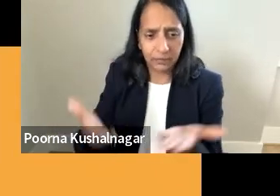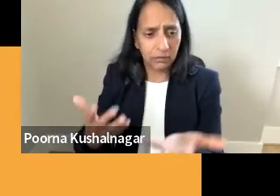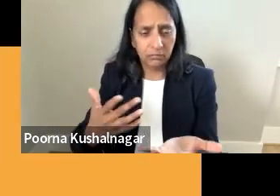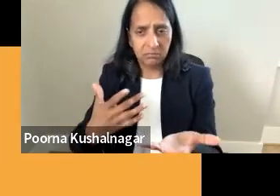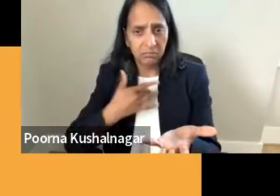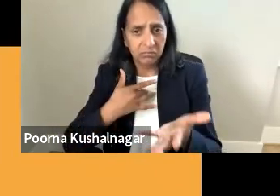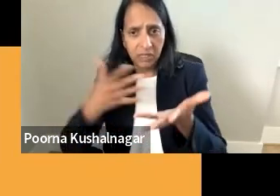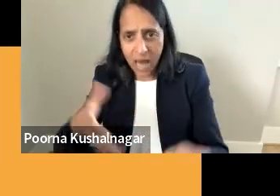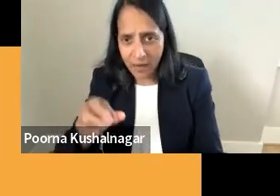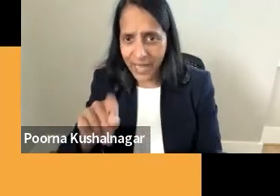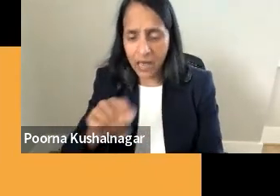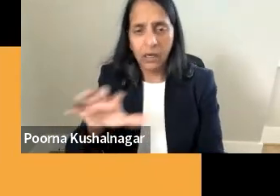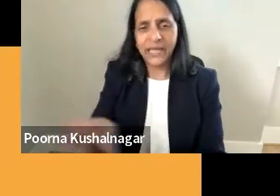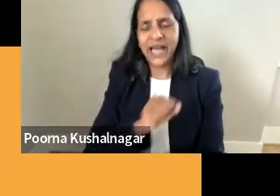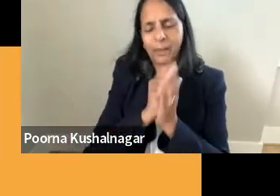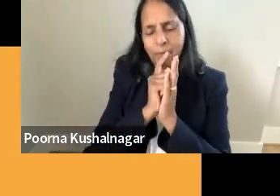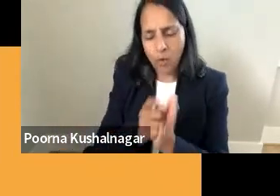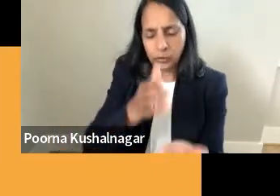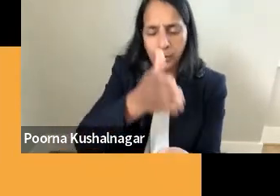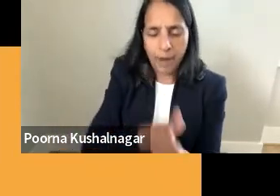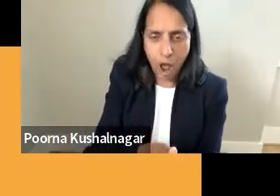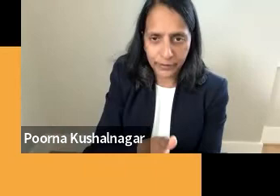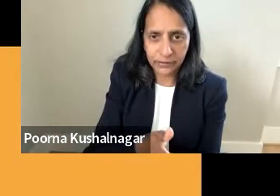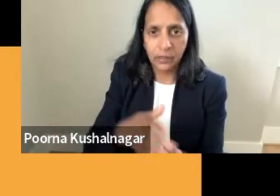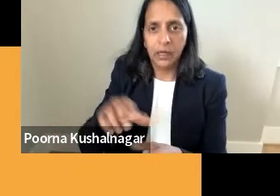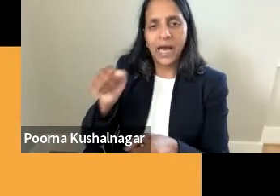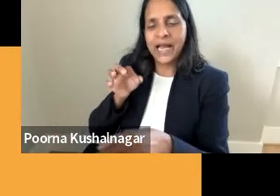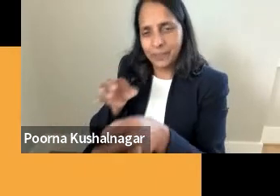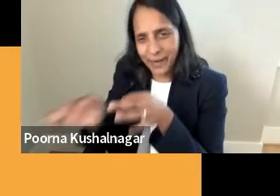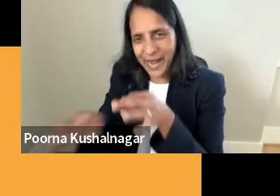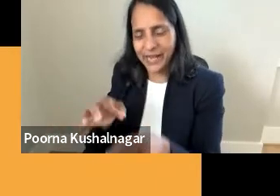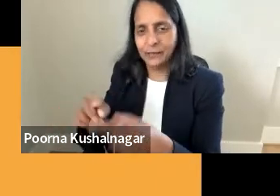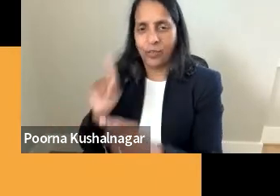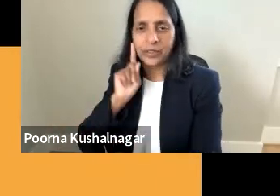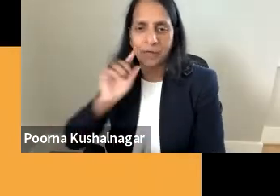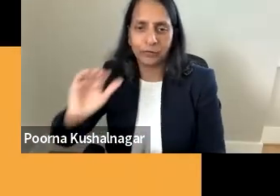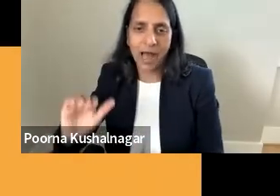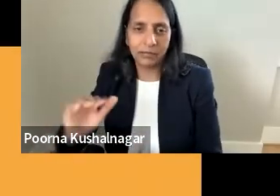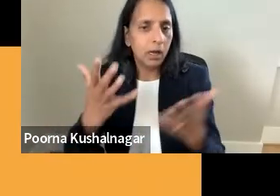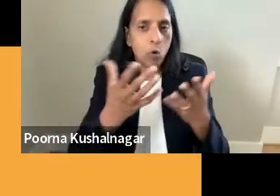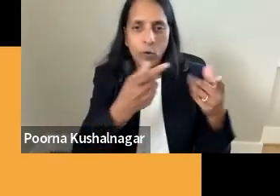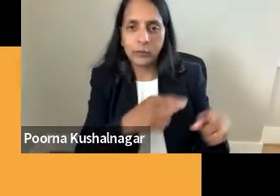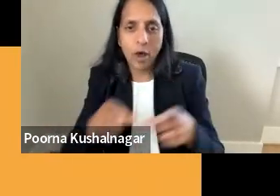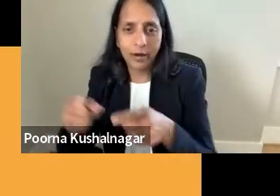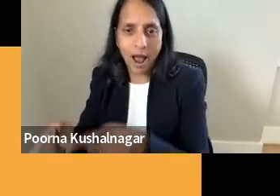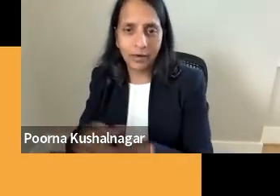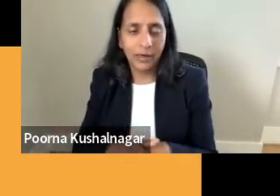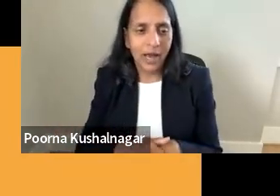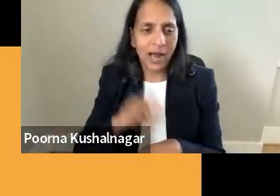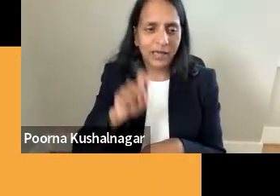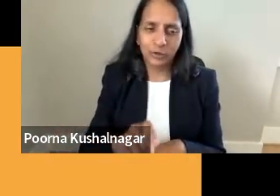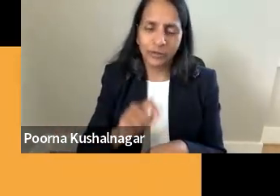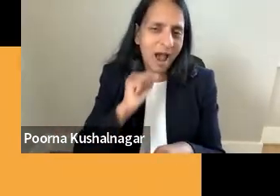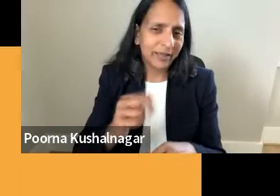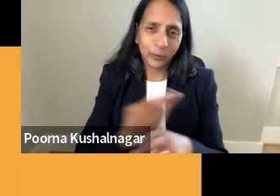that this child is maybe feeling left out and take a moment to pause and explain to their deaf child